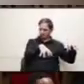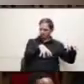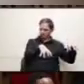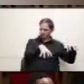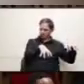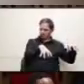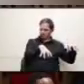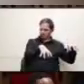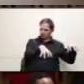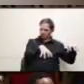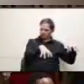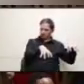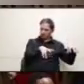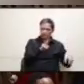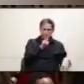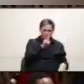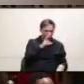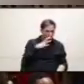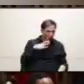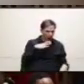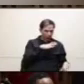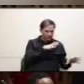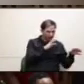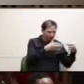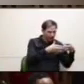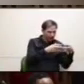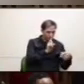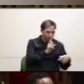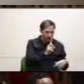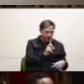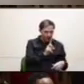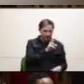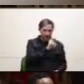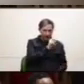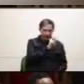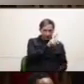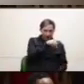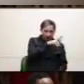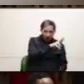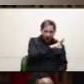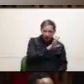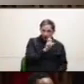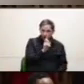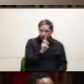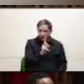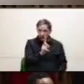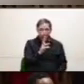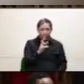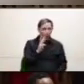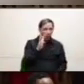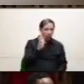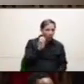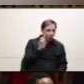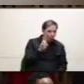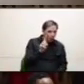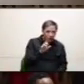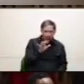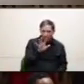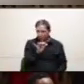Okay, what's two councils? Were they PR councillors or were they ward councillors? What were they?